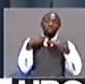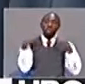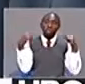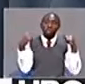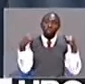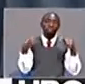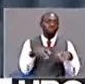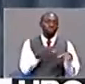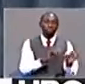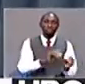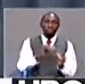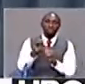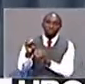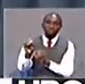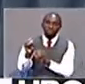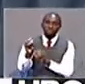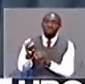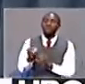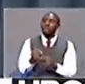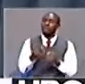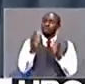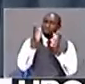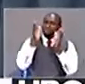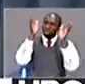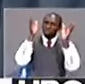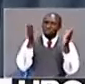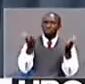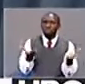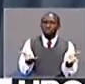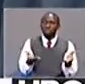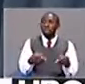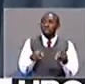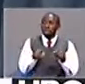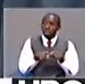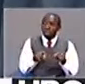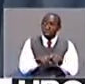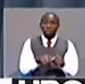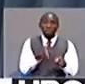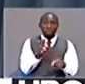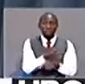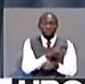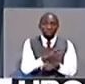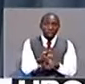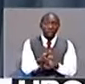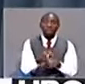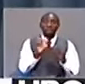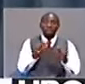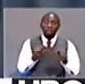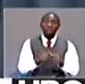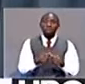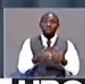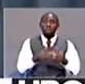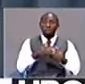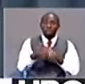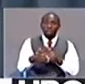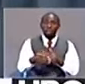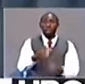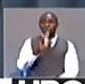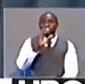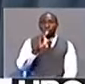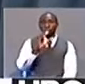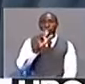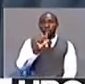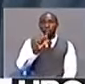bishop, from bishop to archbishop, and even if he had lived longer, he could even become a cardinal. But unfortunately,